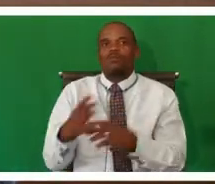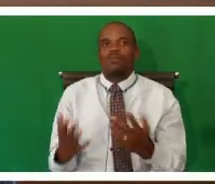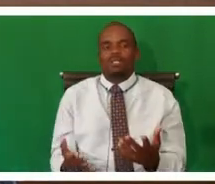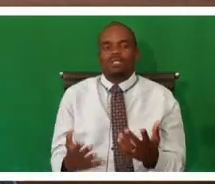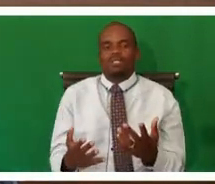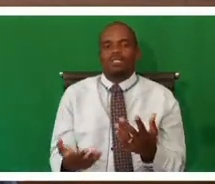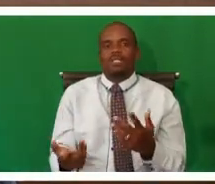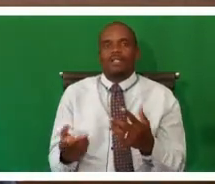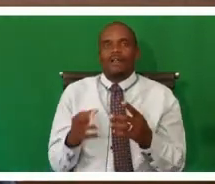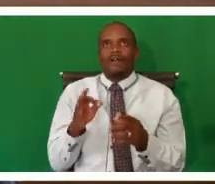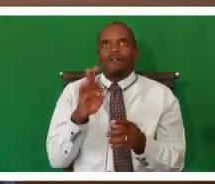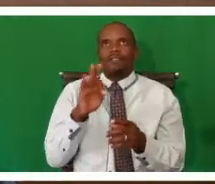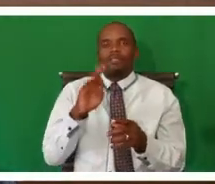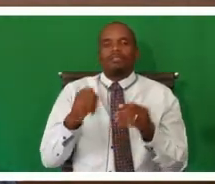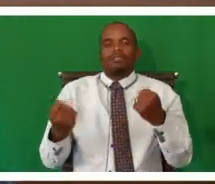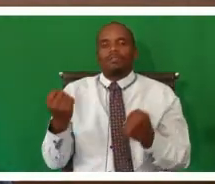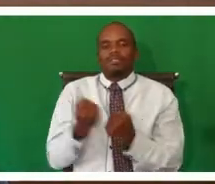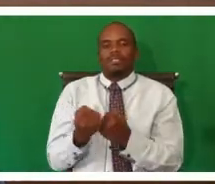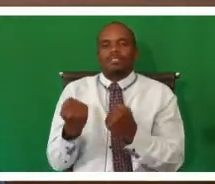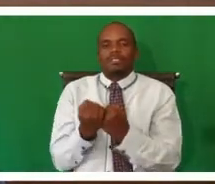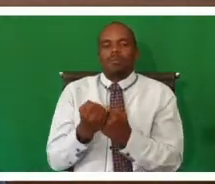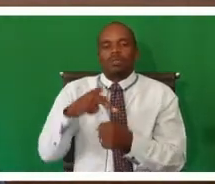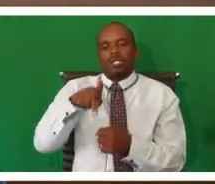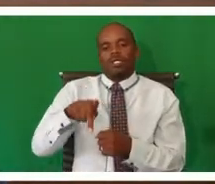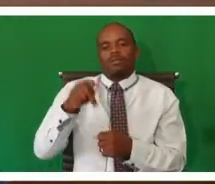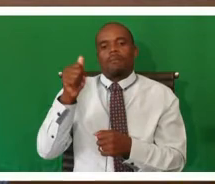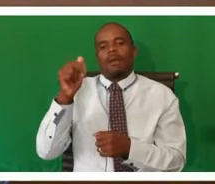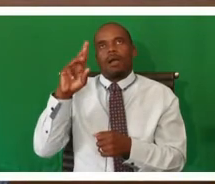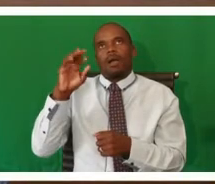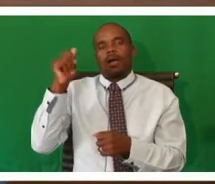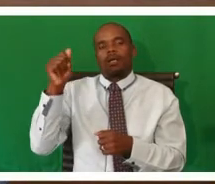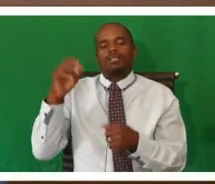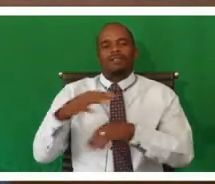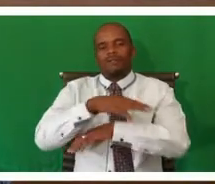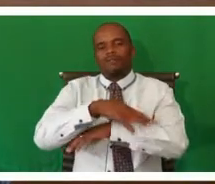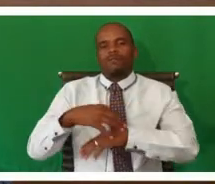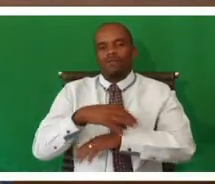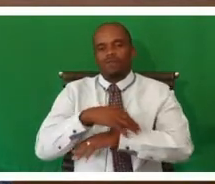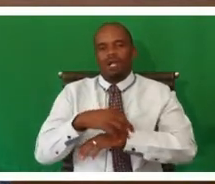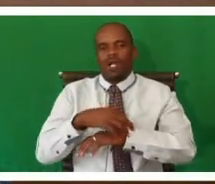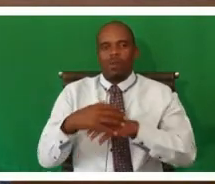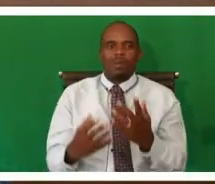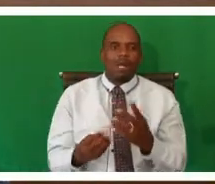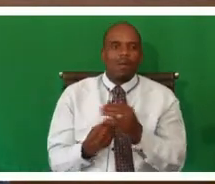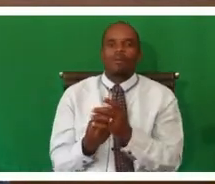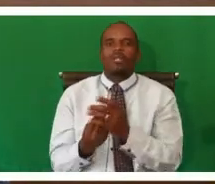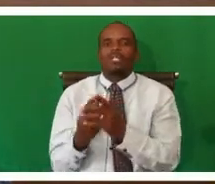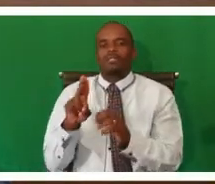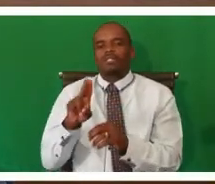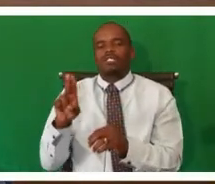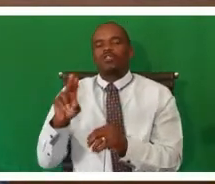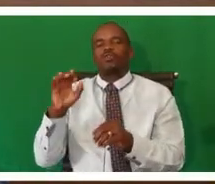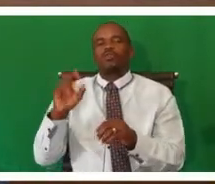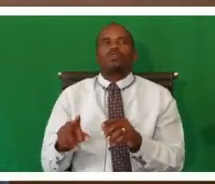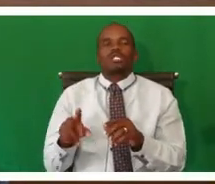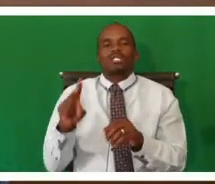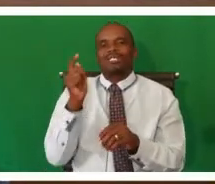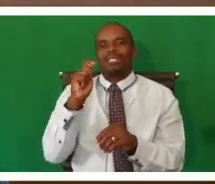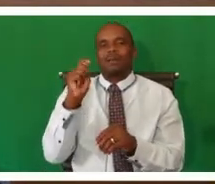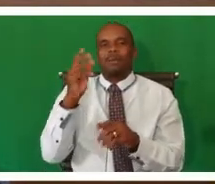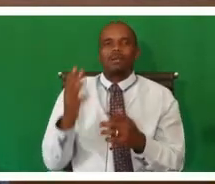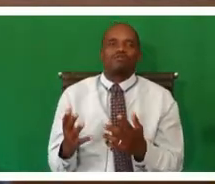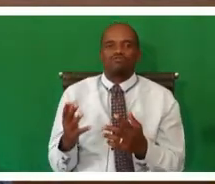support agri-parks through the farmer support production unit in Maholokweng, Tabanchu,